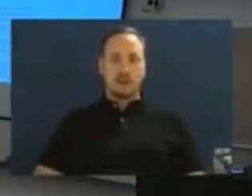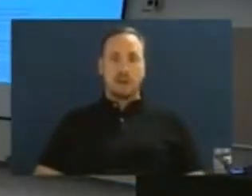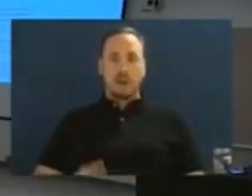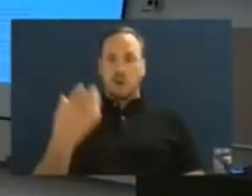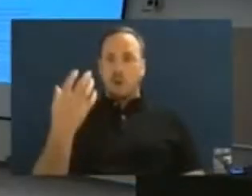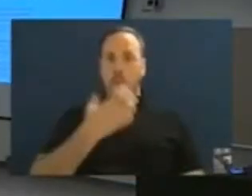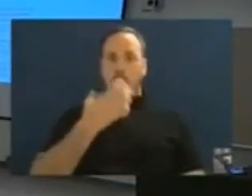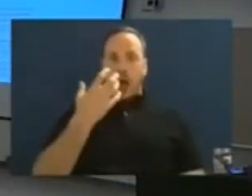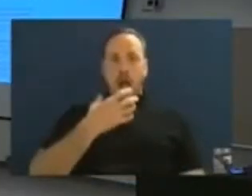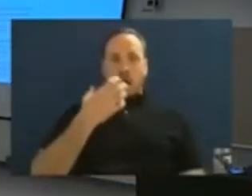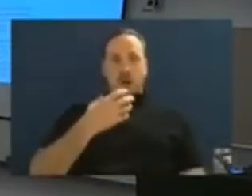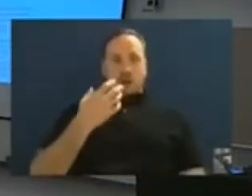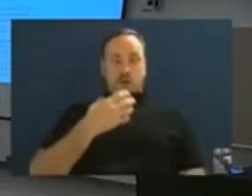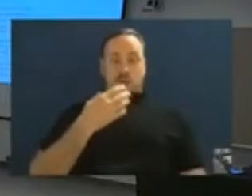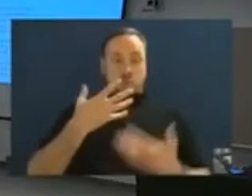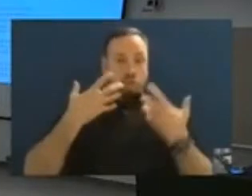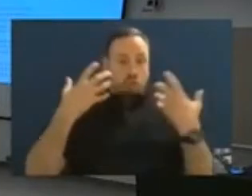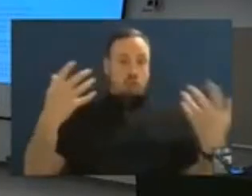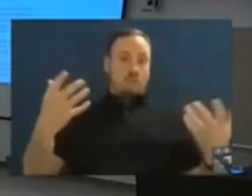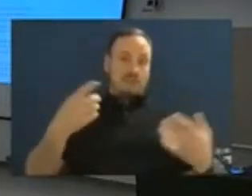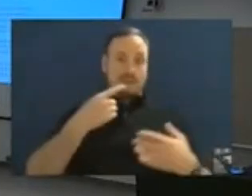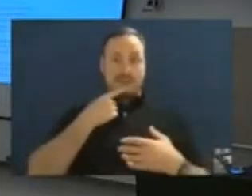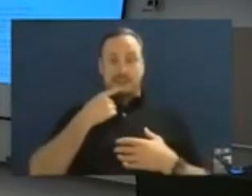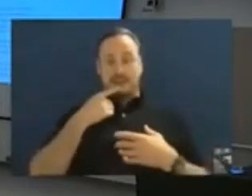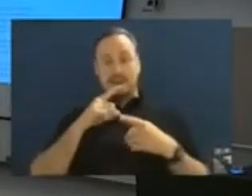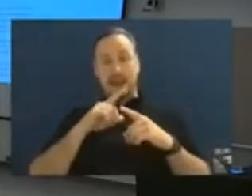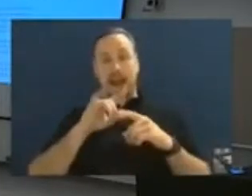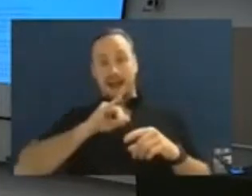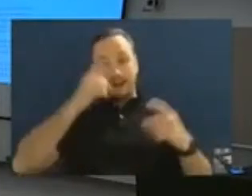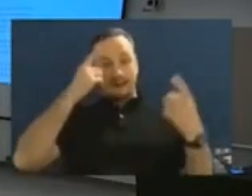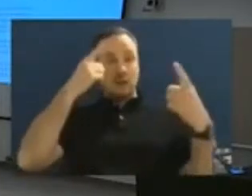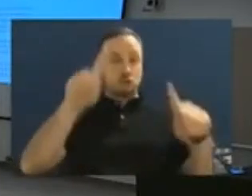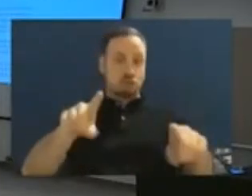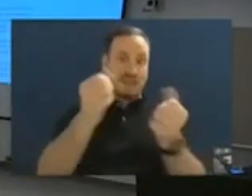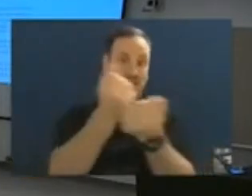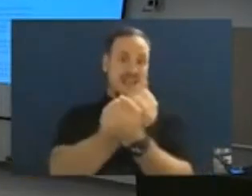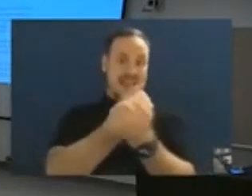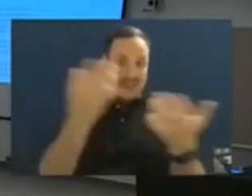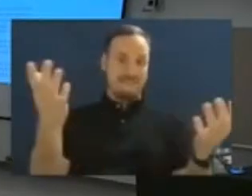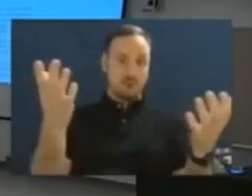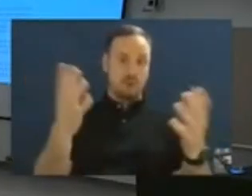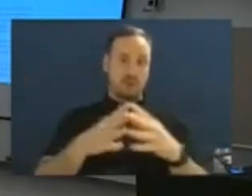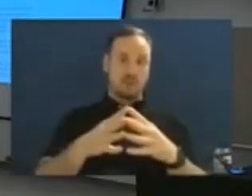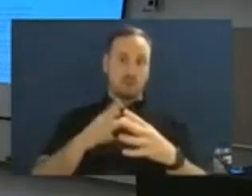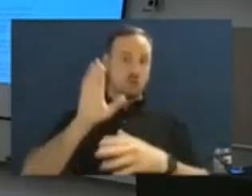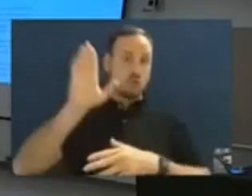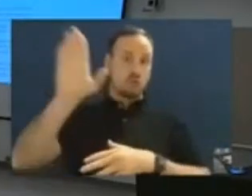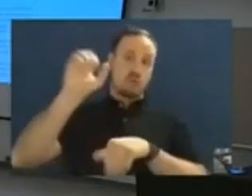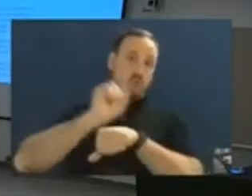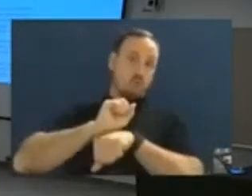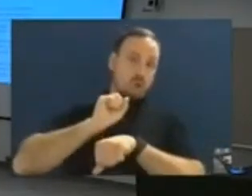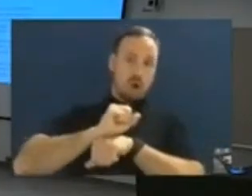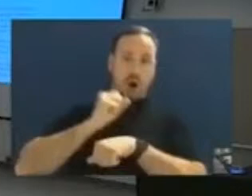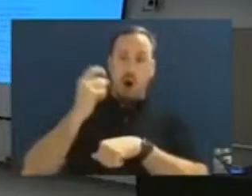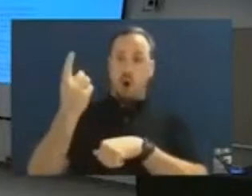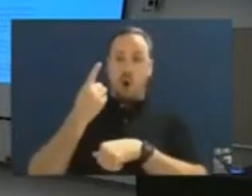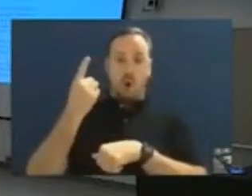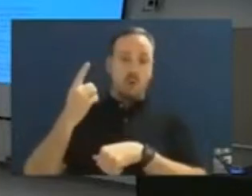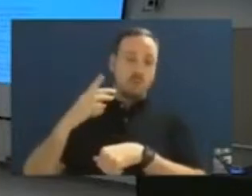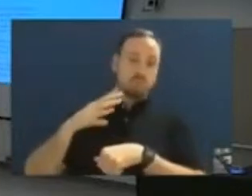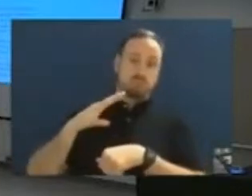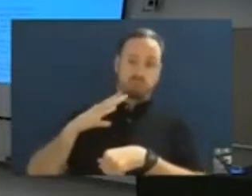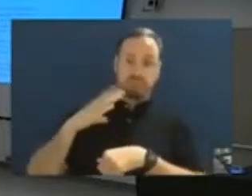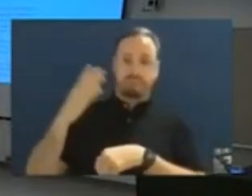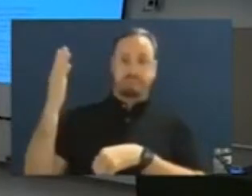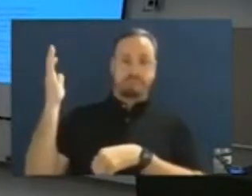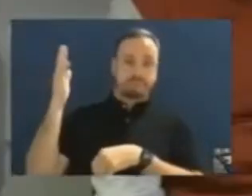always in agreement with everything, and also your work, Brian Kingsley. It's always nice to have you come and talk to us and